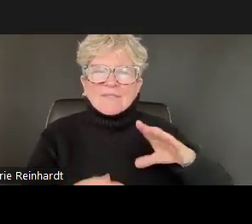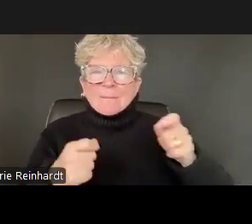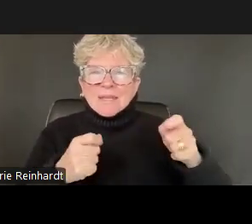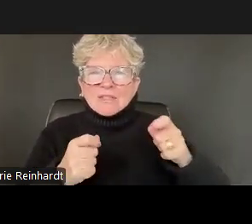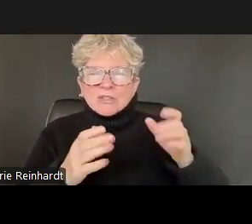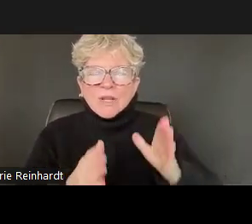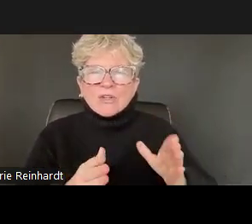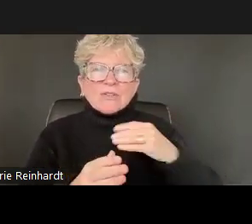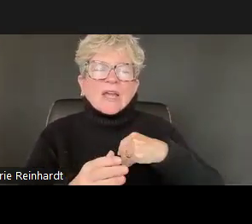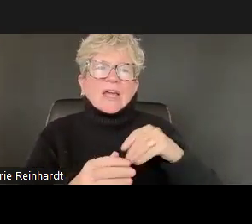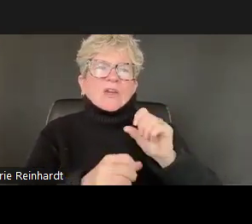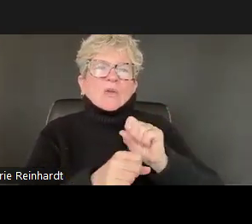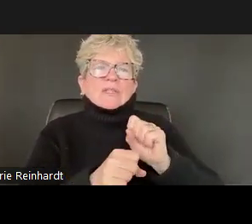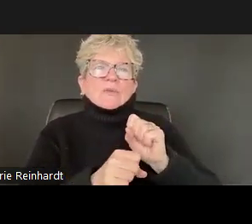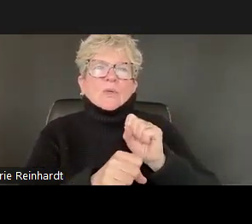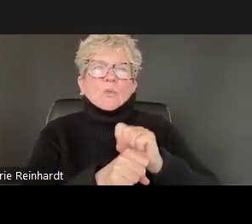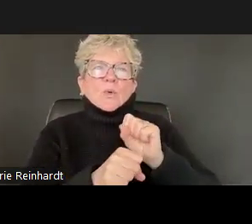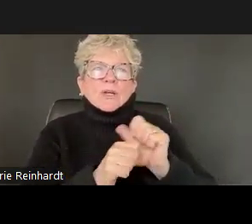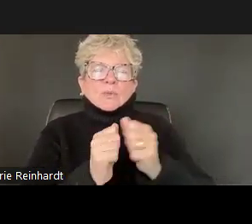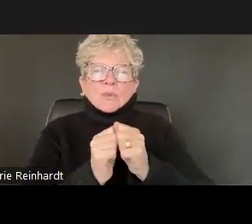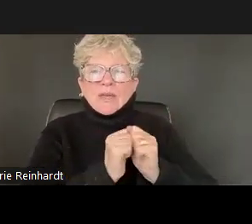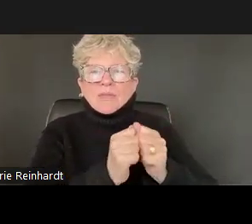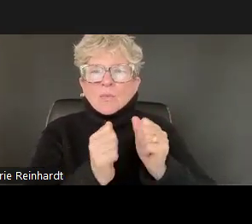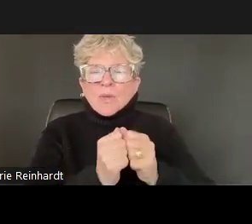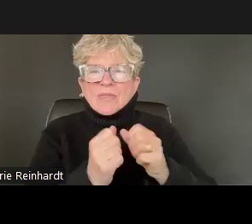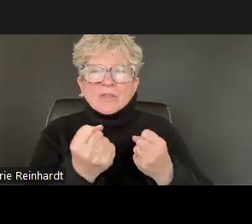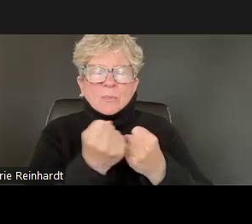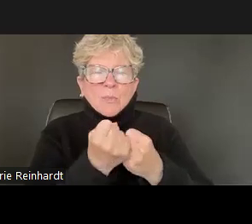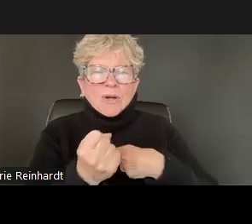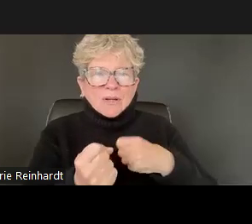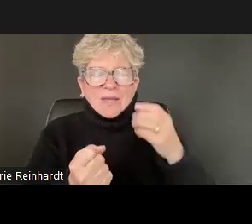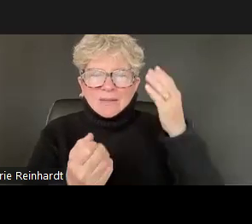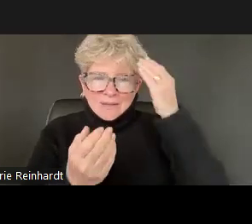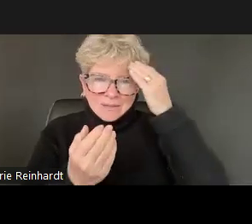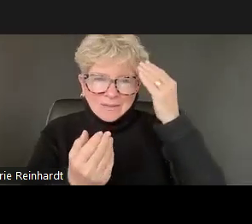work together with a lot of our supports. And I can assure you,